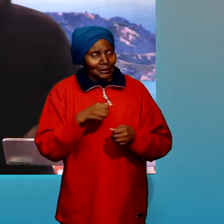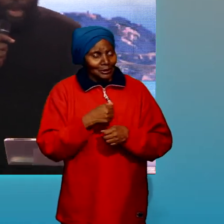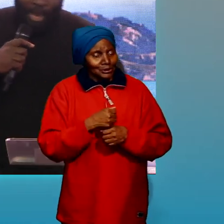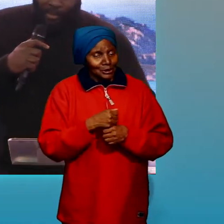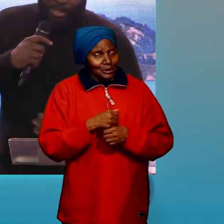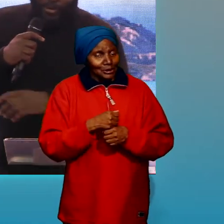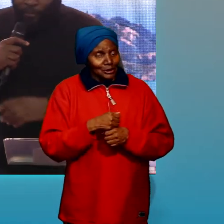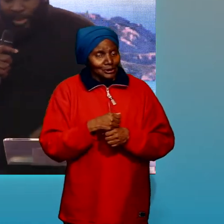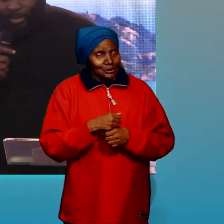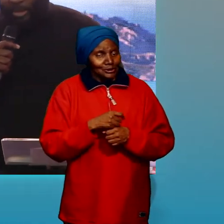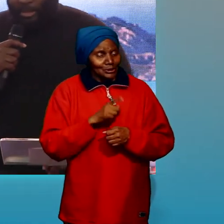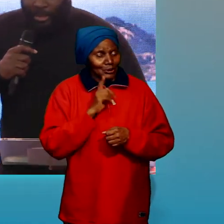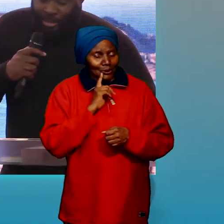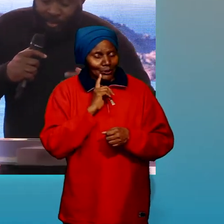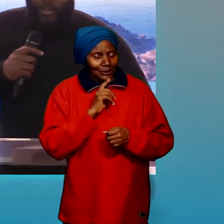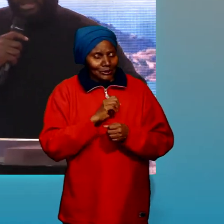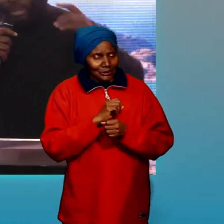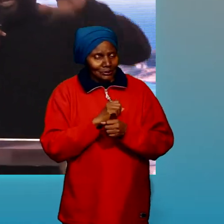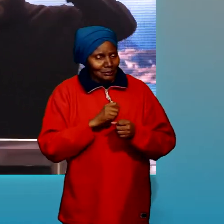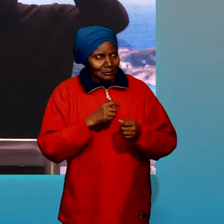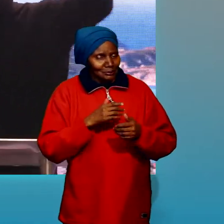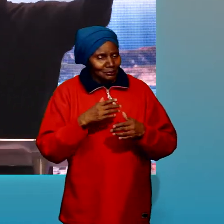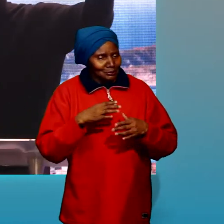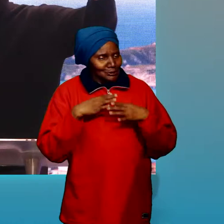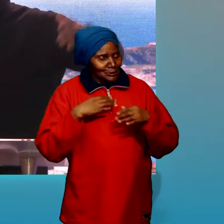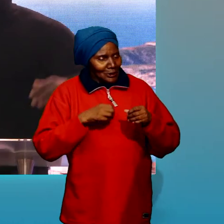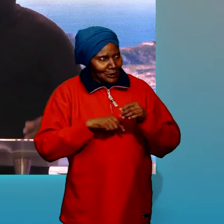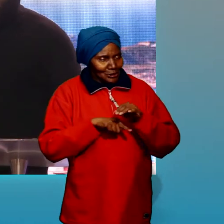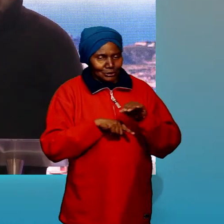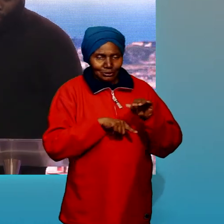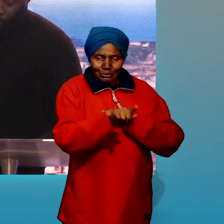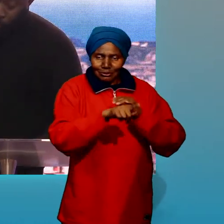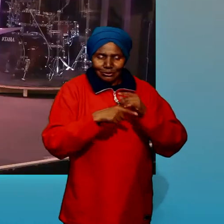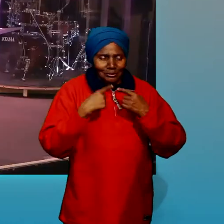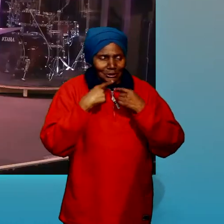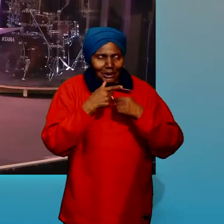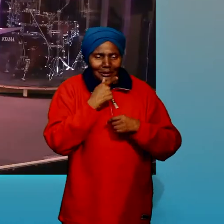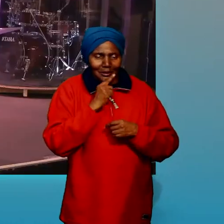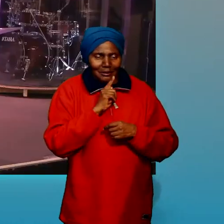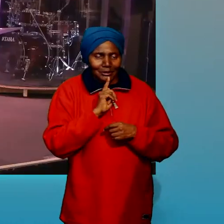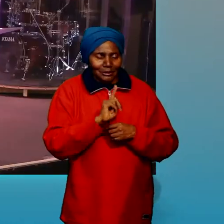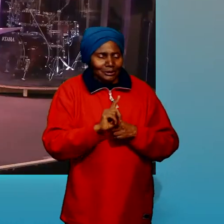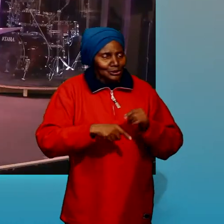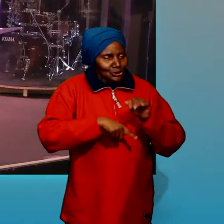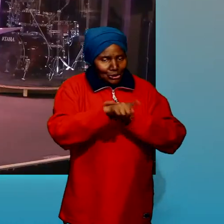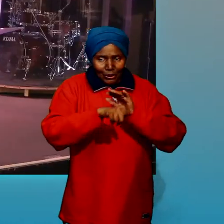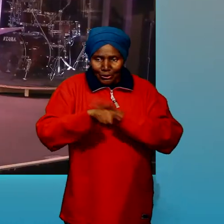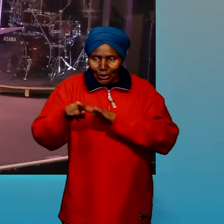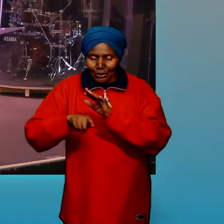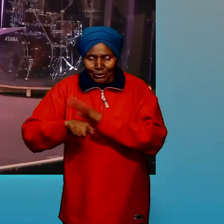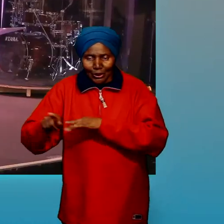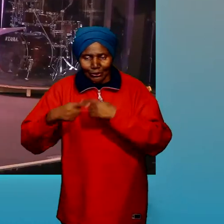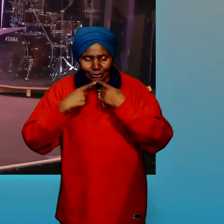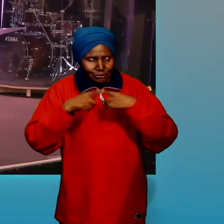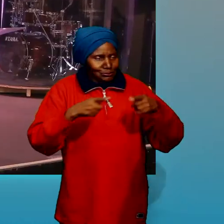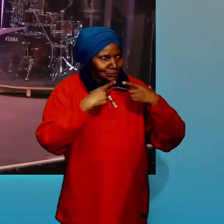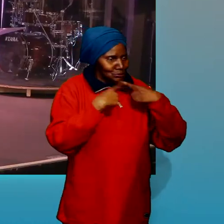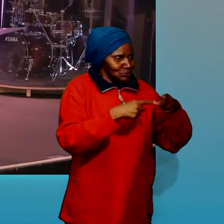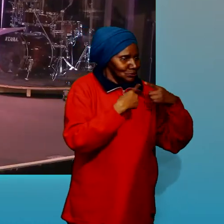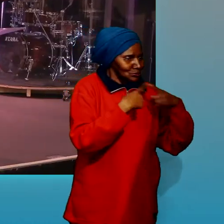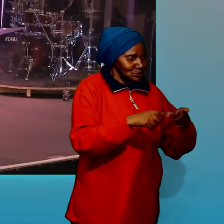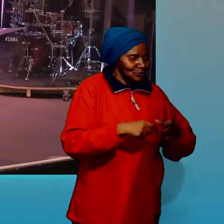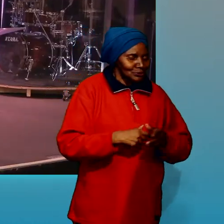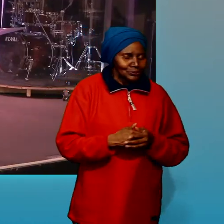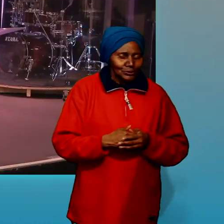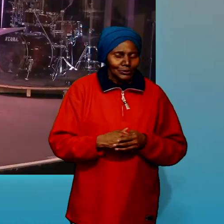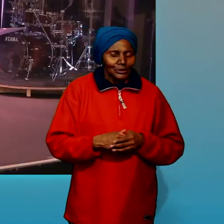sometimes, outside of all the studying, sometimes you just have to go, right? So we want to encourage you. This is a moment to go, and we are